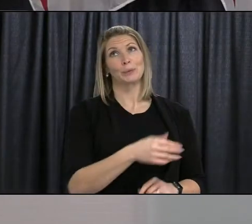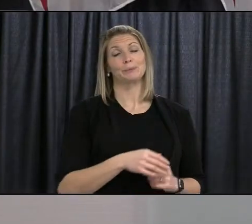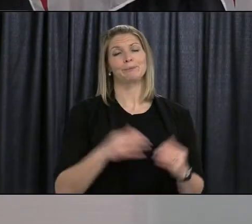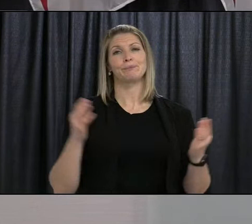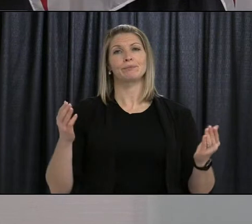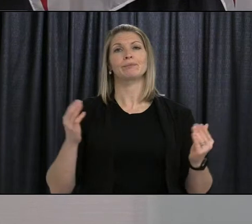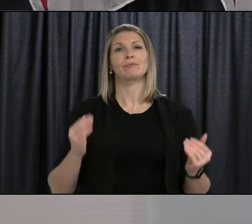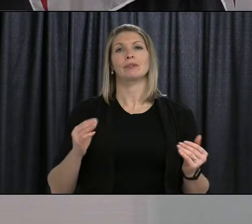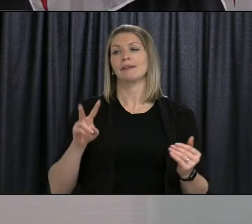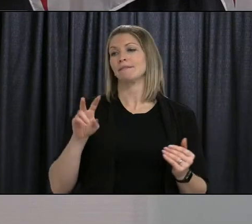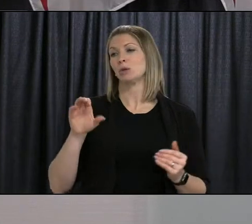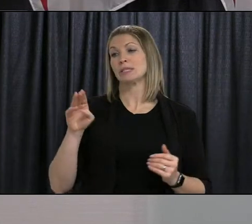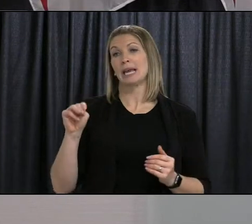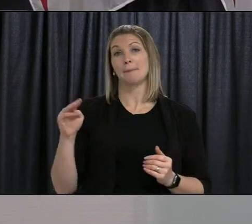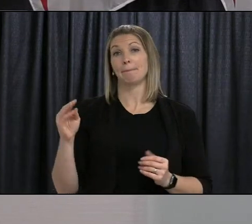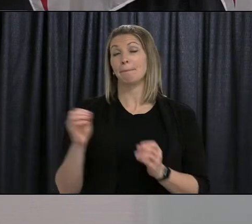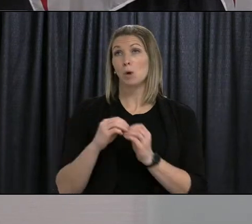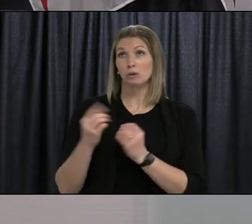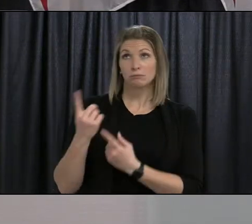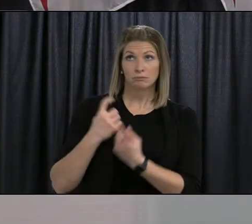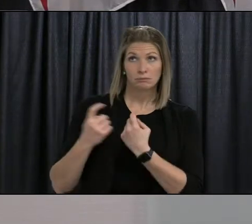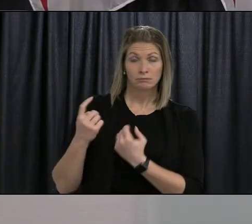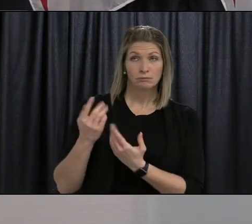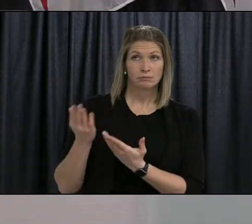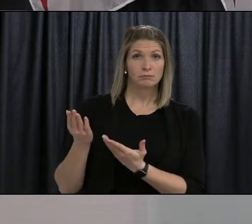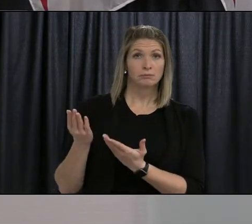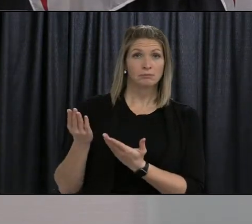Richard Duggan with VOCM. Do you have any final questions?